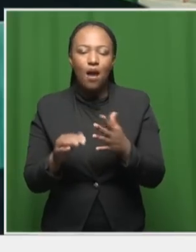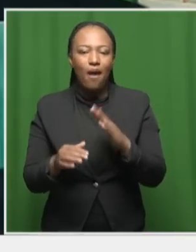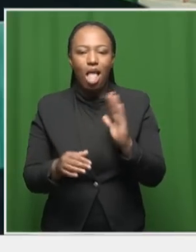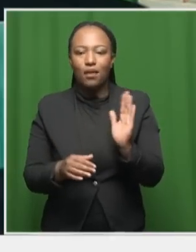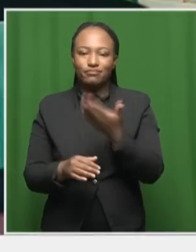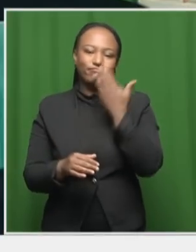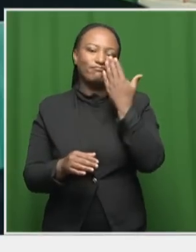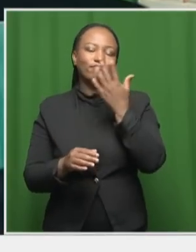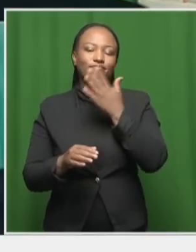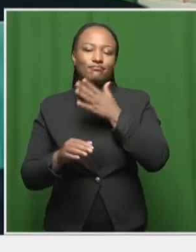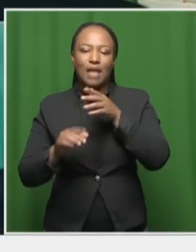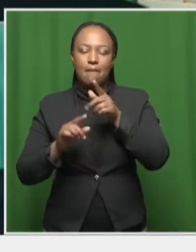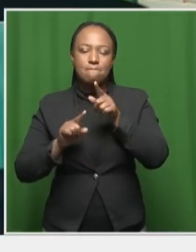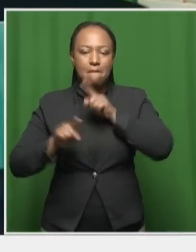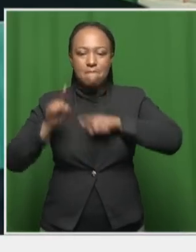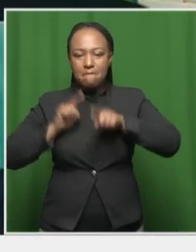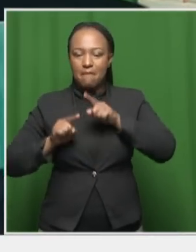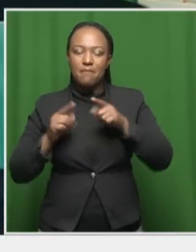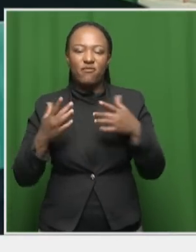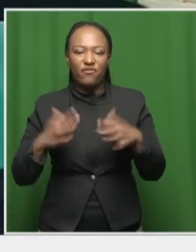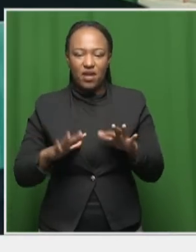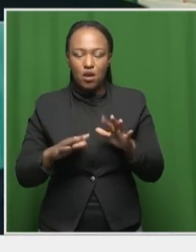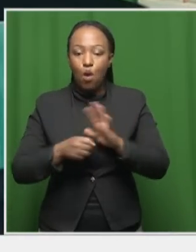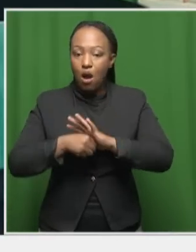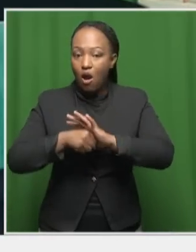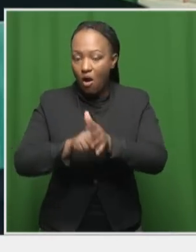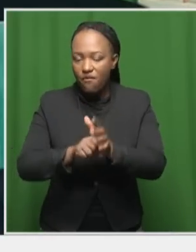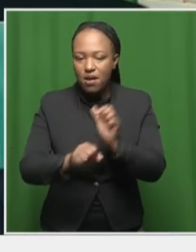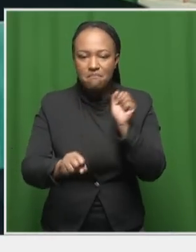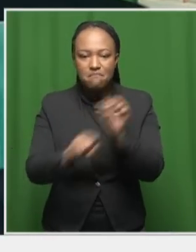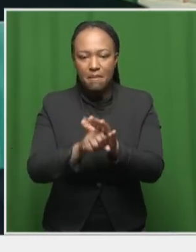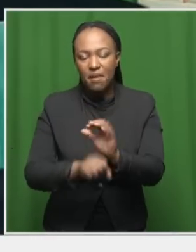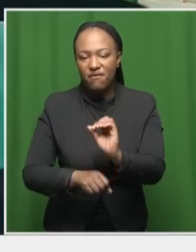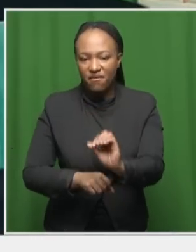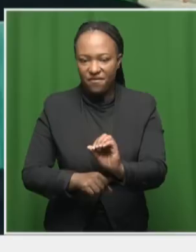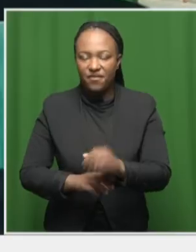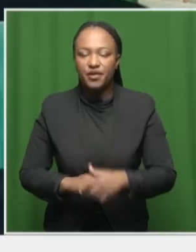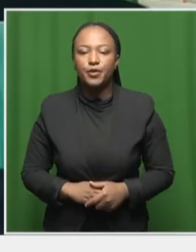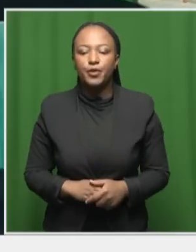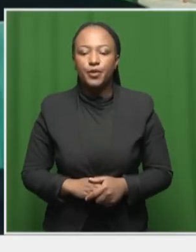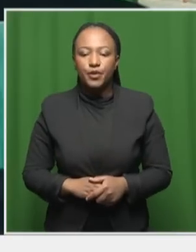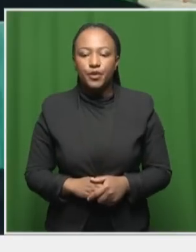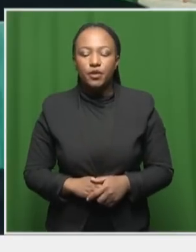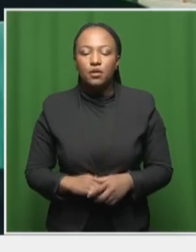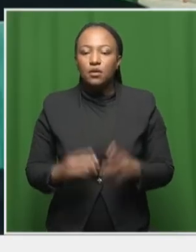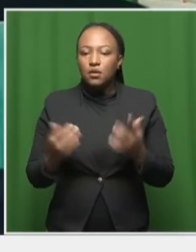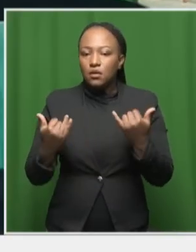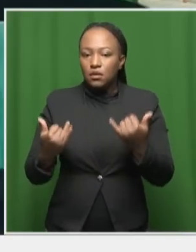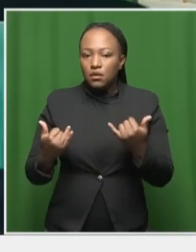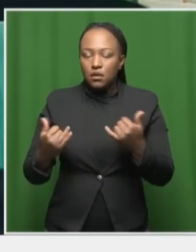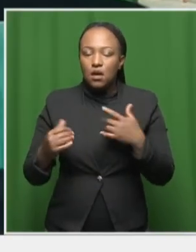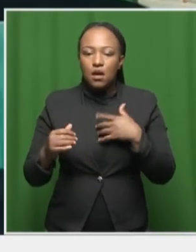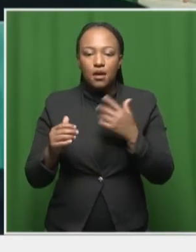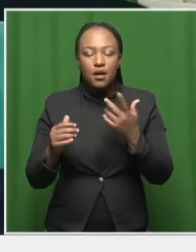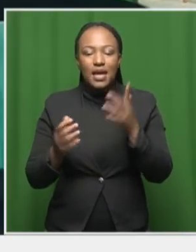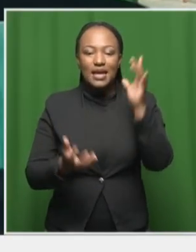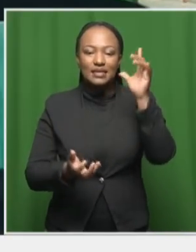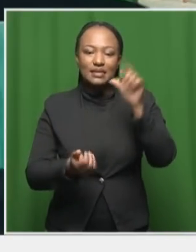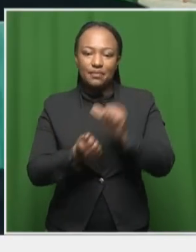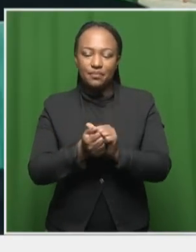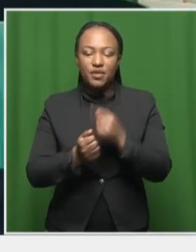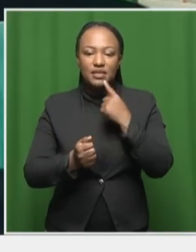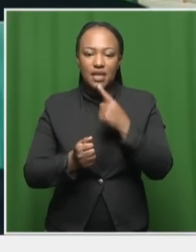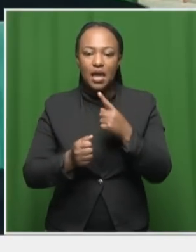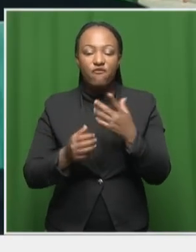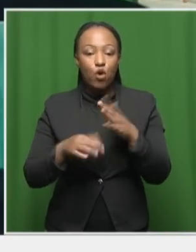set us back a decade because of the pandemic. And I think to summarize this, in my view, extraordinary times call for